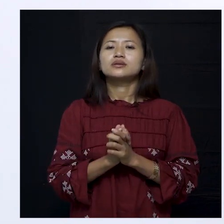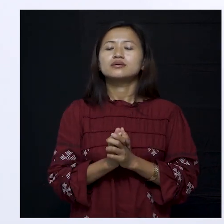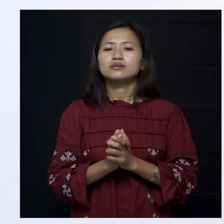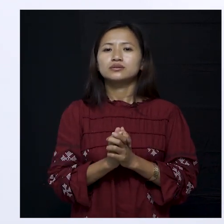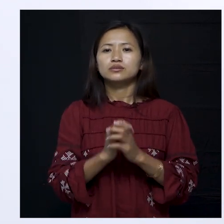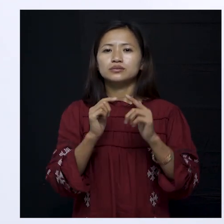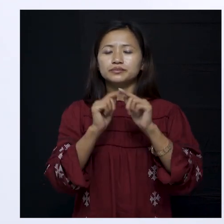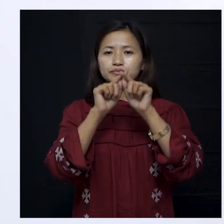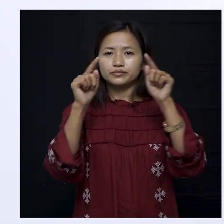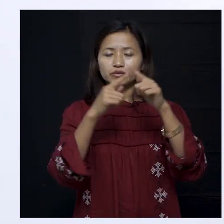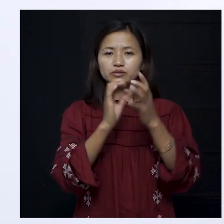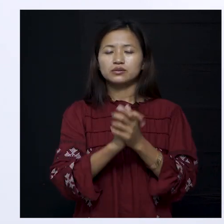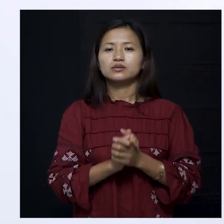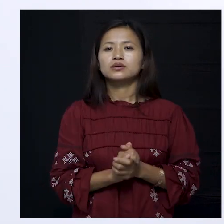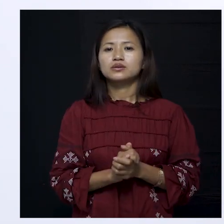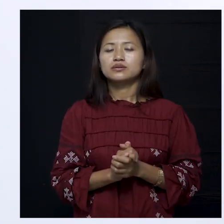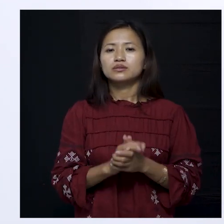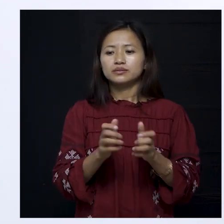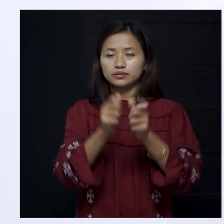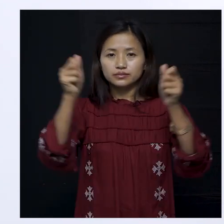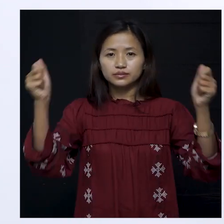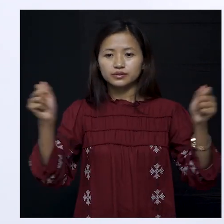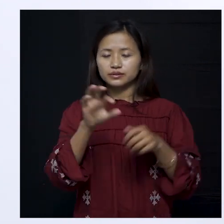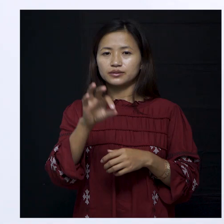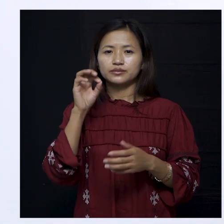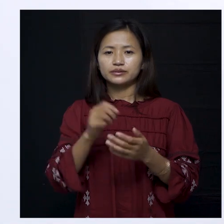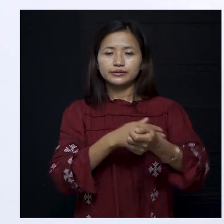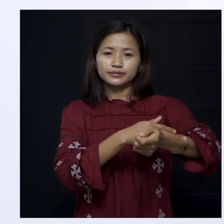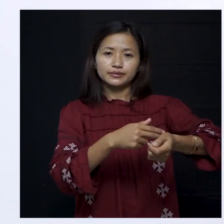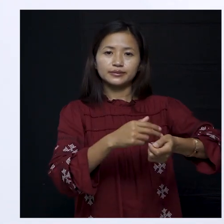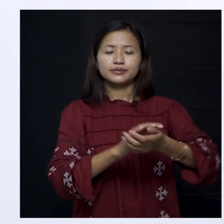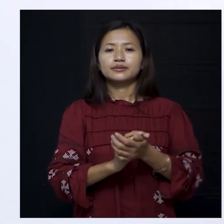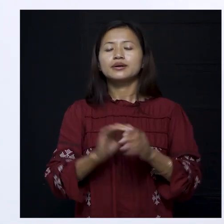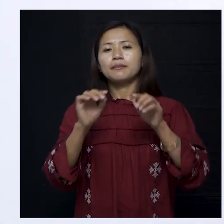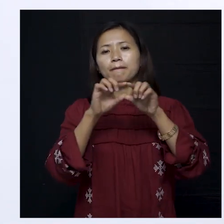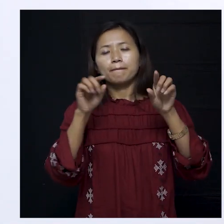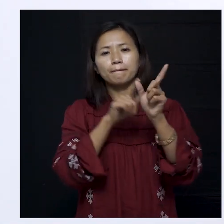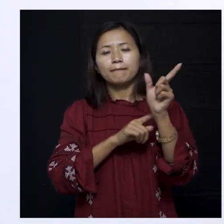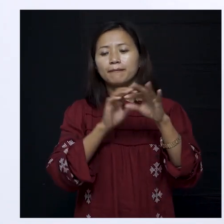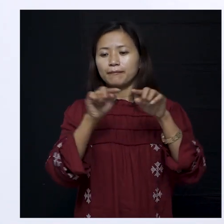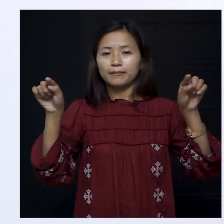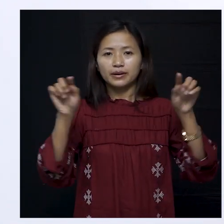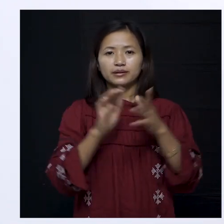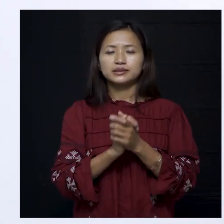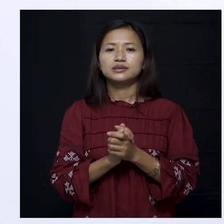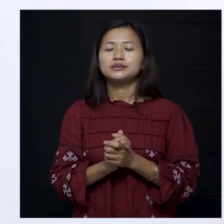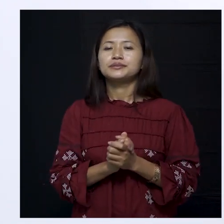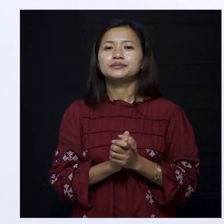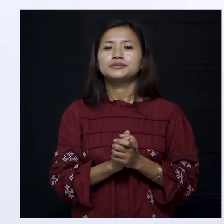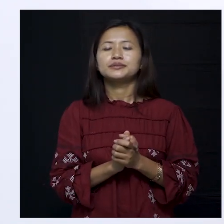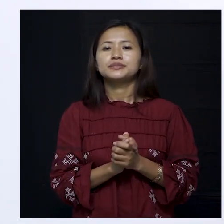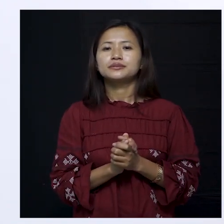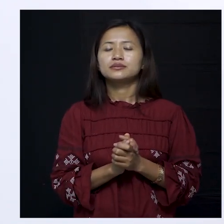there, so I'm clearing it up again. In the newspapers, you will find the names, that is the byline, okay? The names just below the topic.